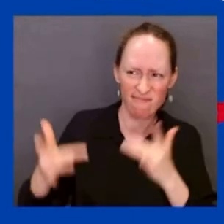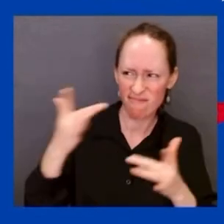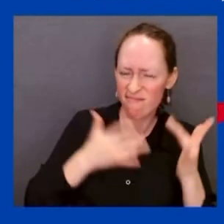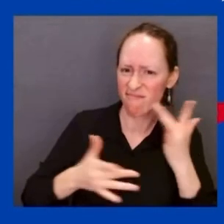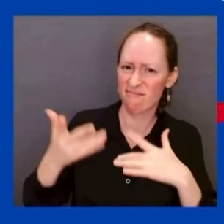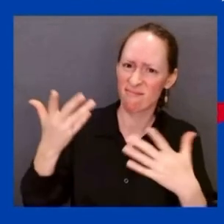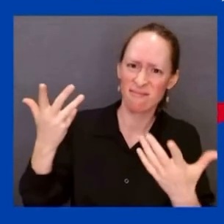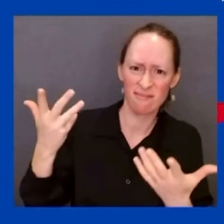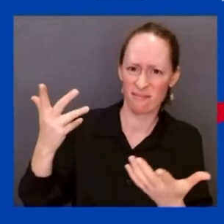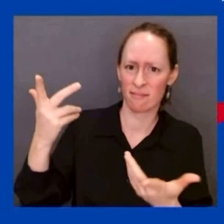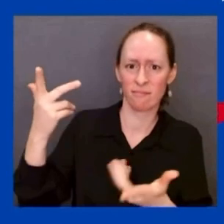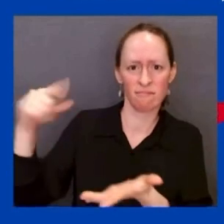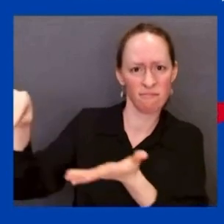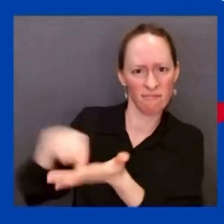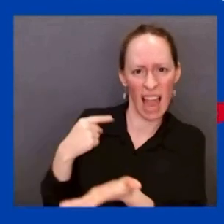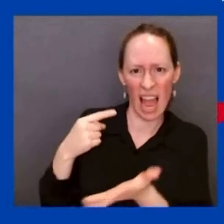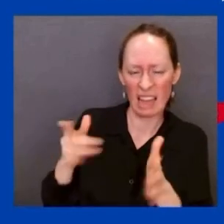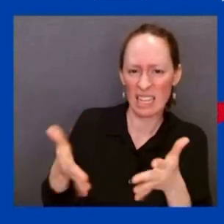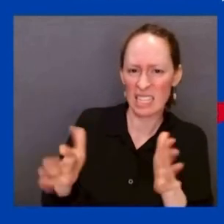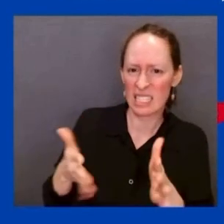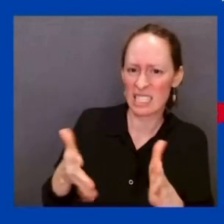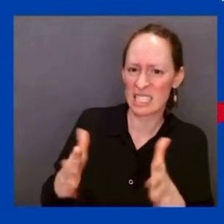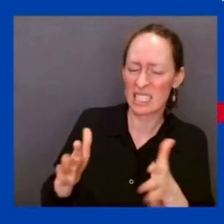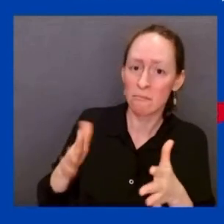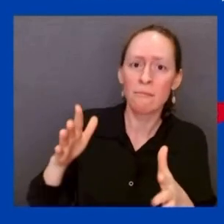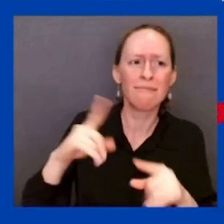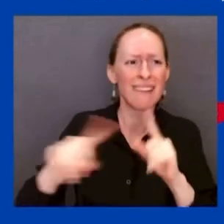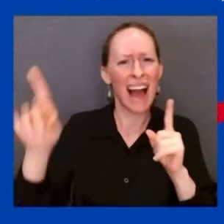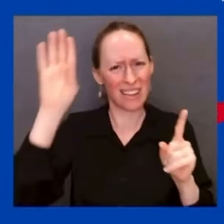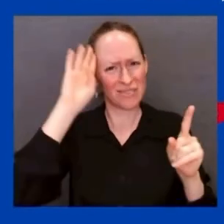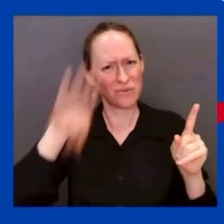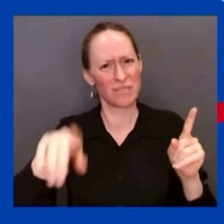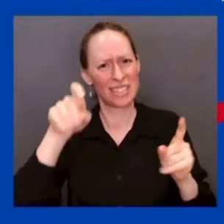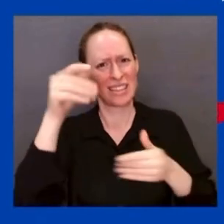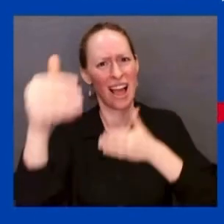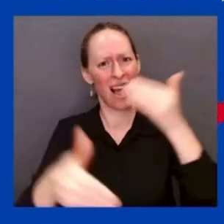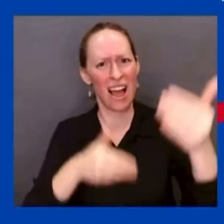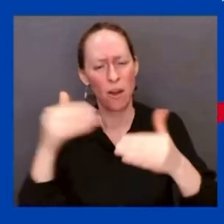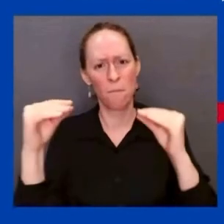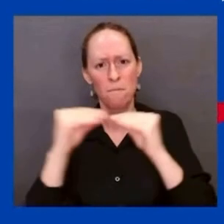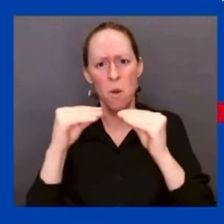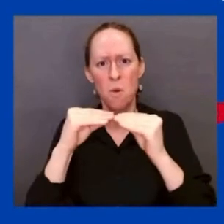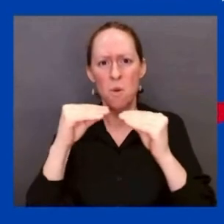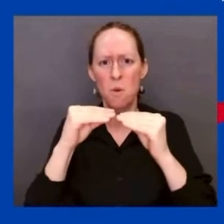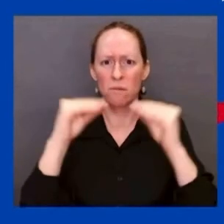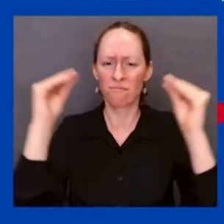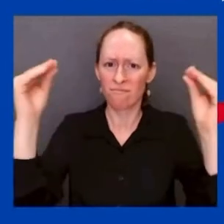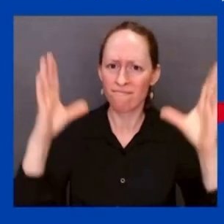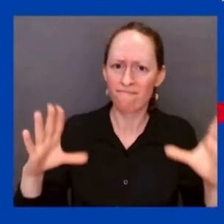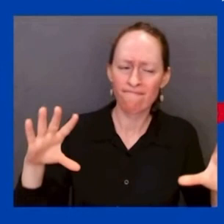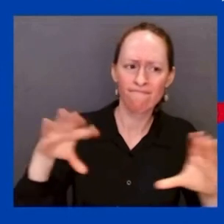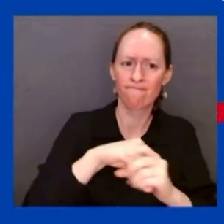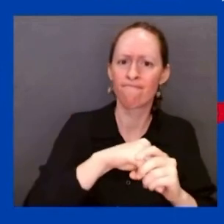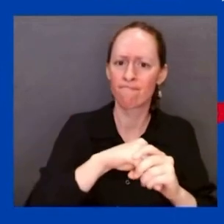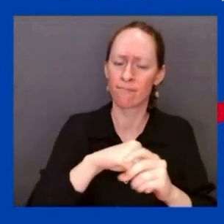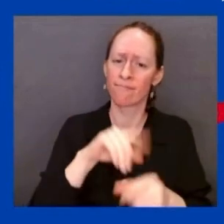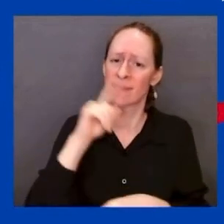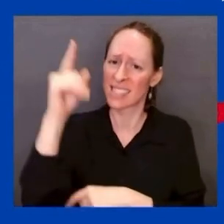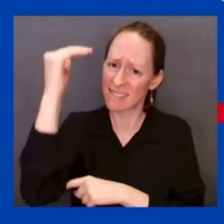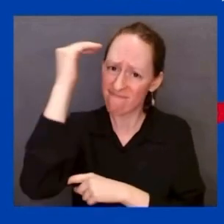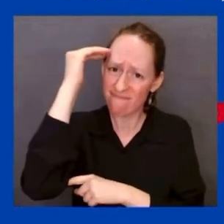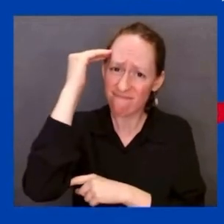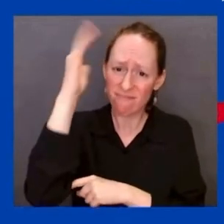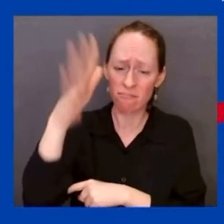meaning incurring more debt. It's nearly impossible to get ahead when the pay increase is